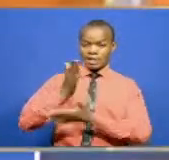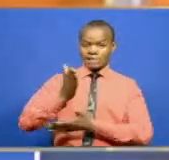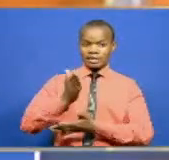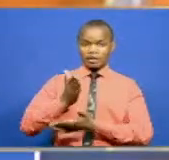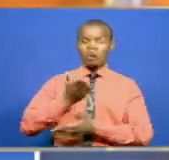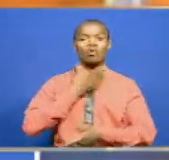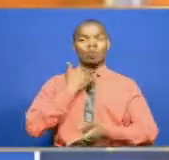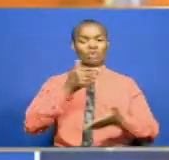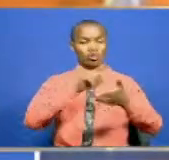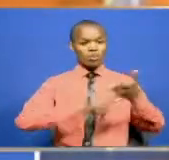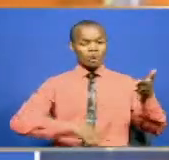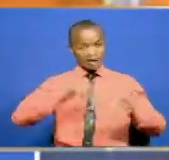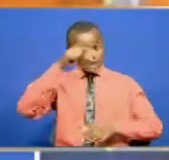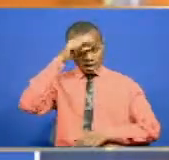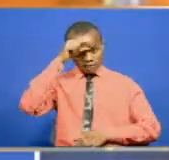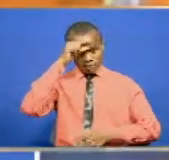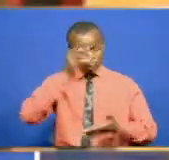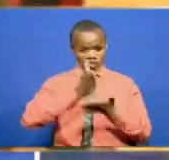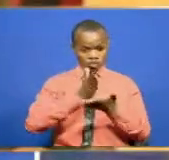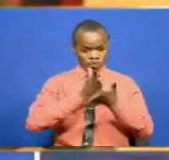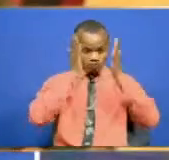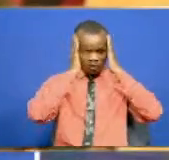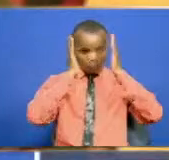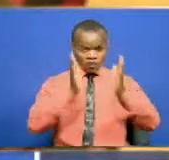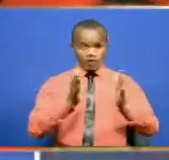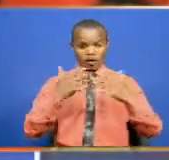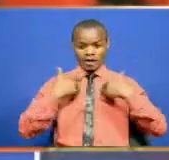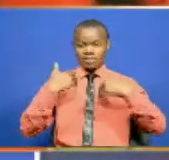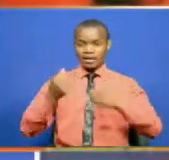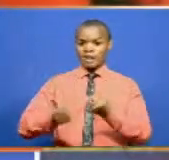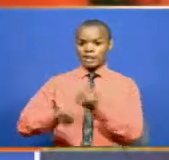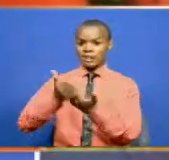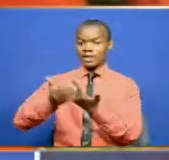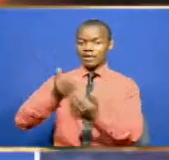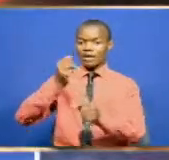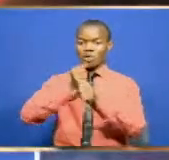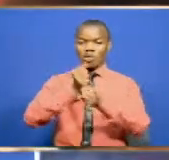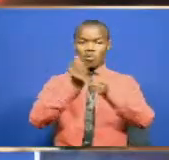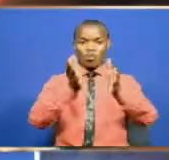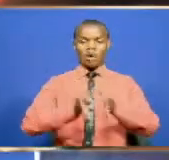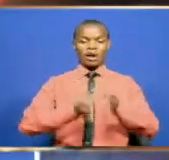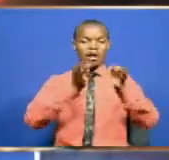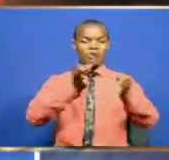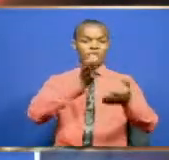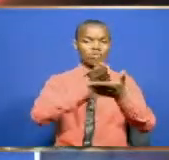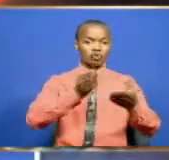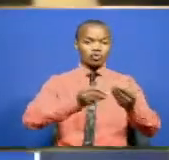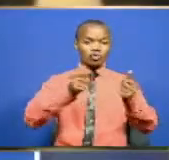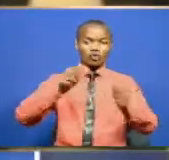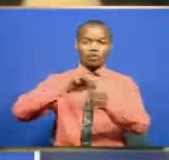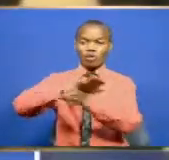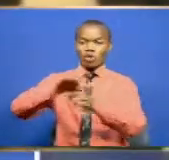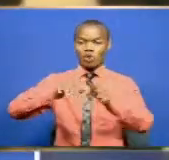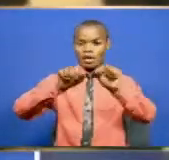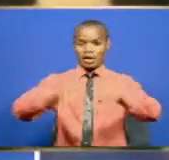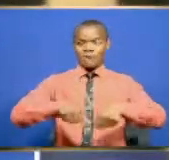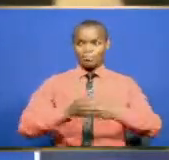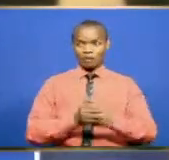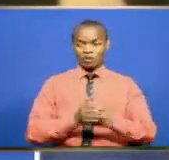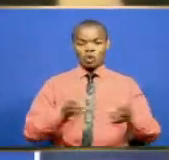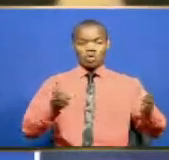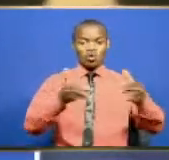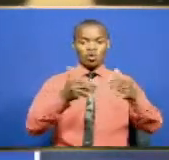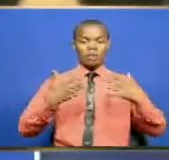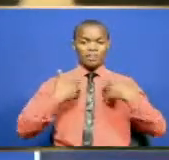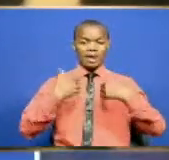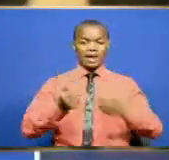want the government to give priority to healthcare workers if it's committed to dealing with the pandemic. The lobby group in the health sector